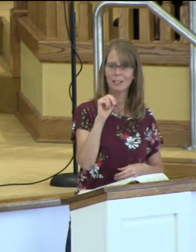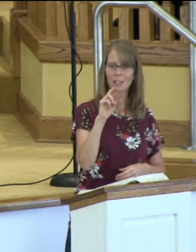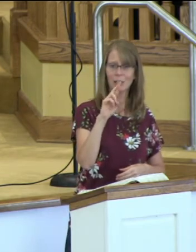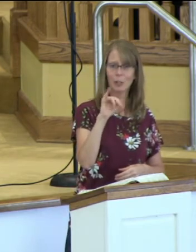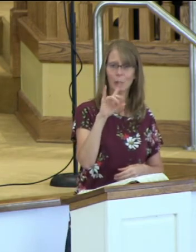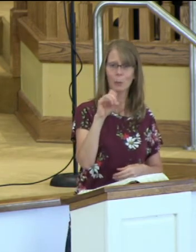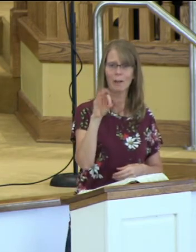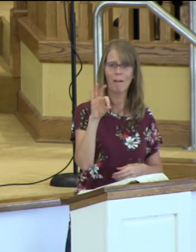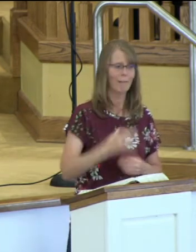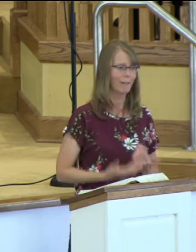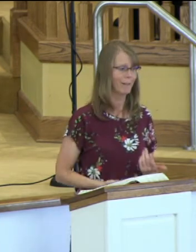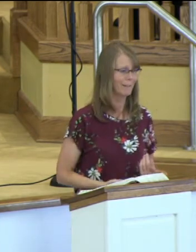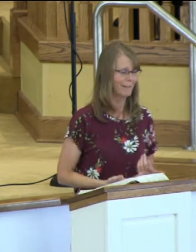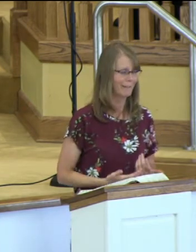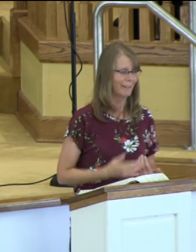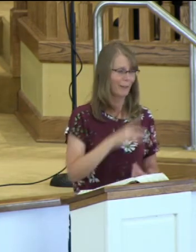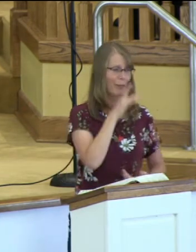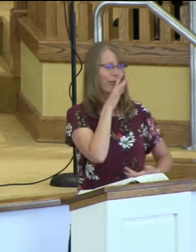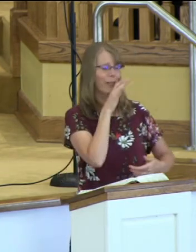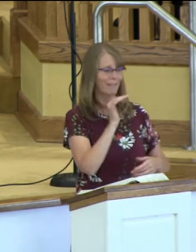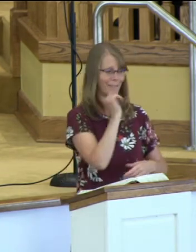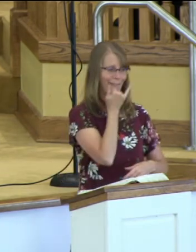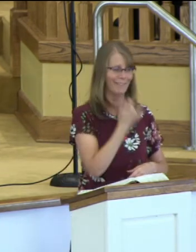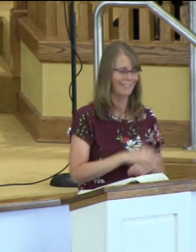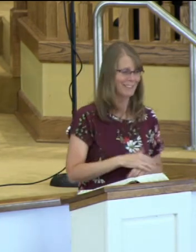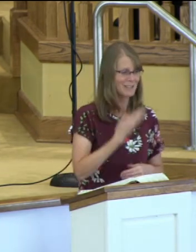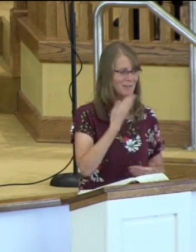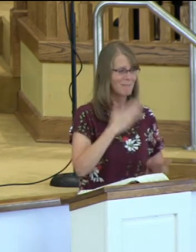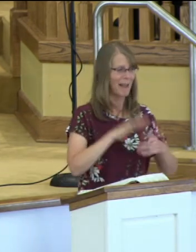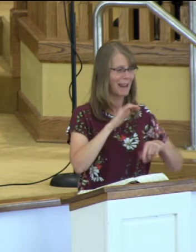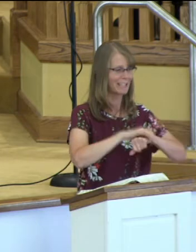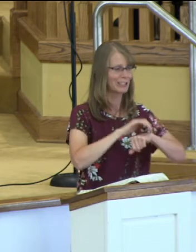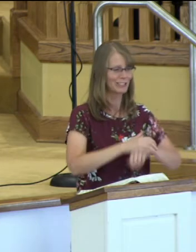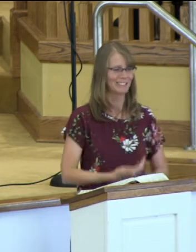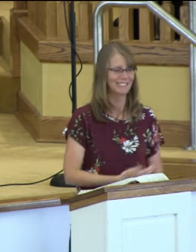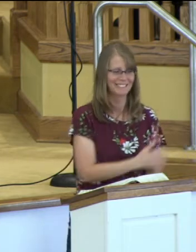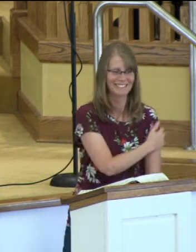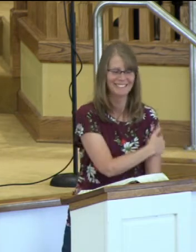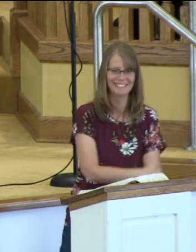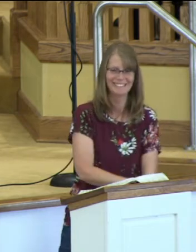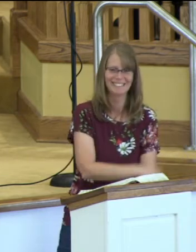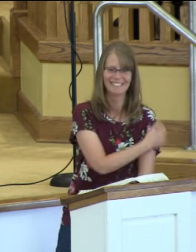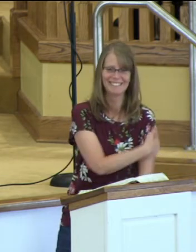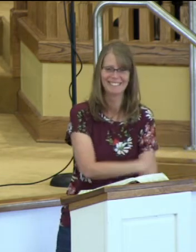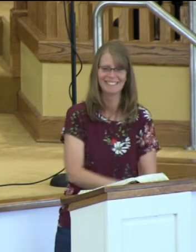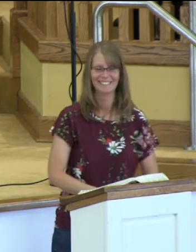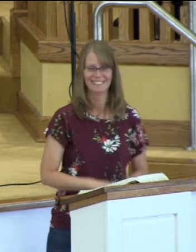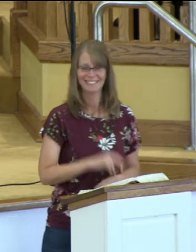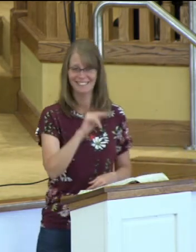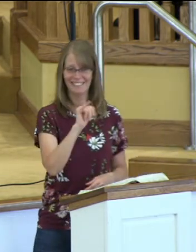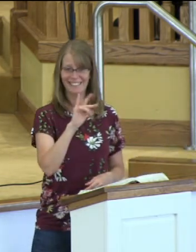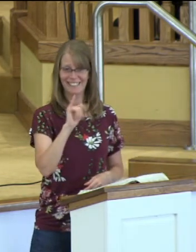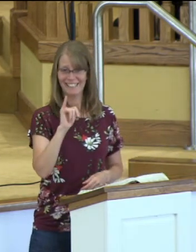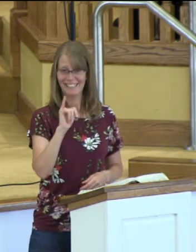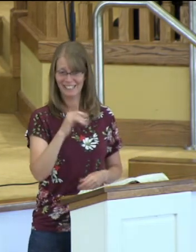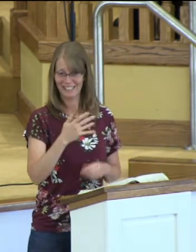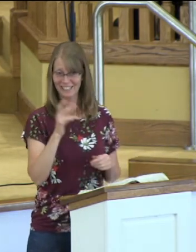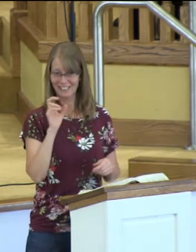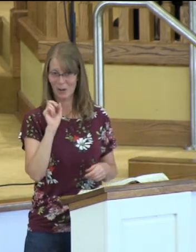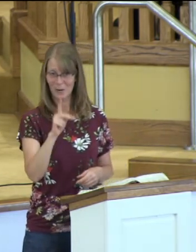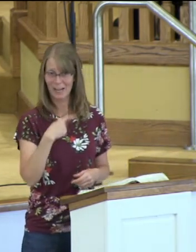Sometimes she helps me out in a mean way. She's like, that wasn't a word tonight. Okay. It just became